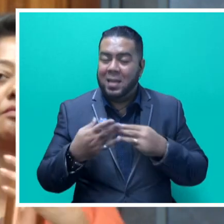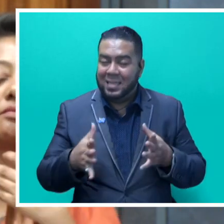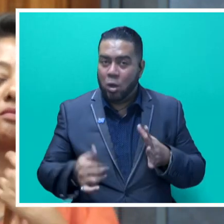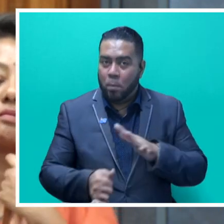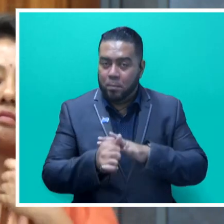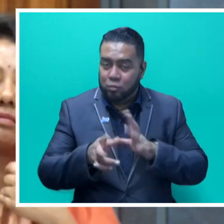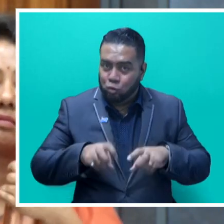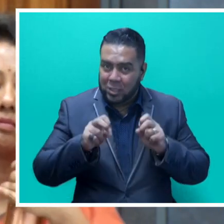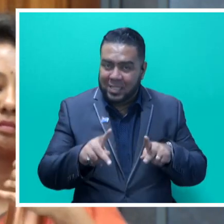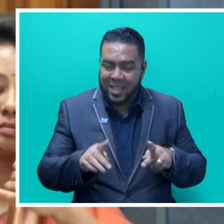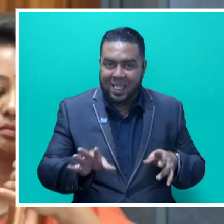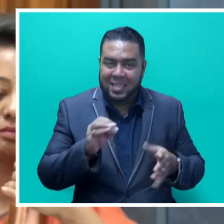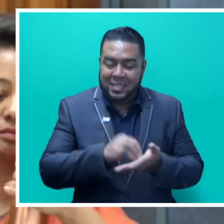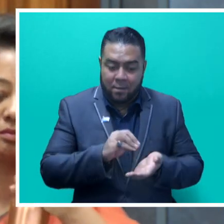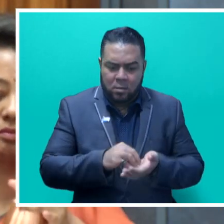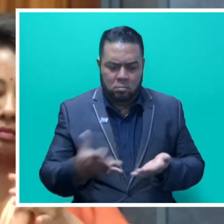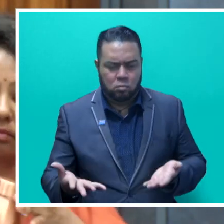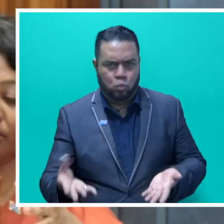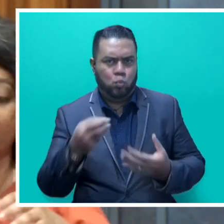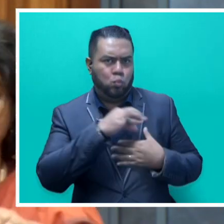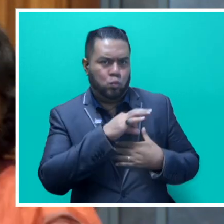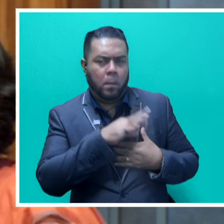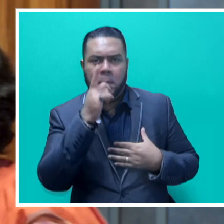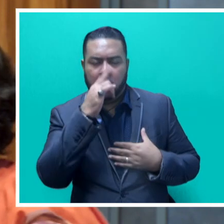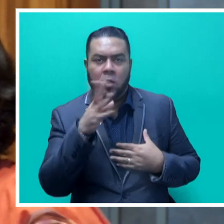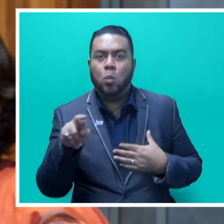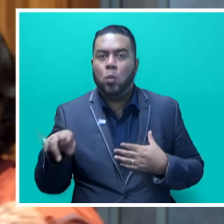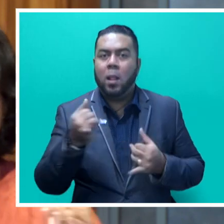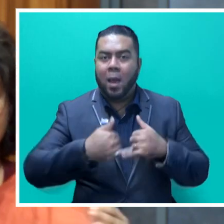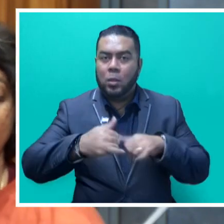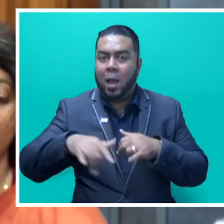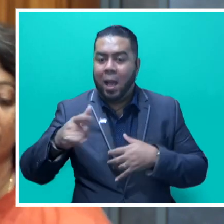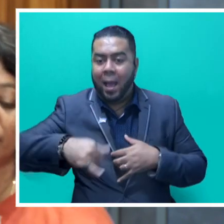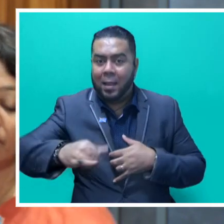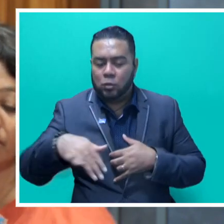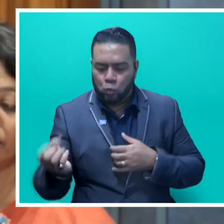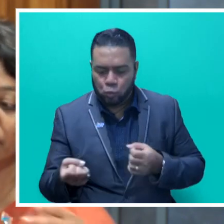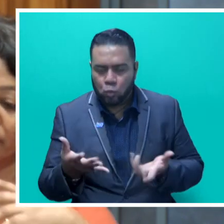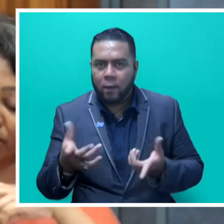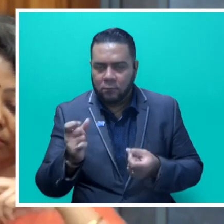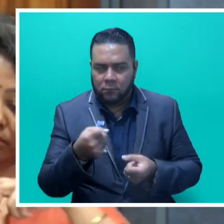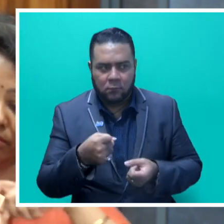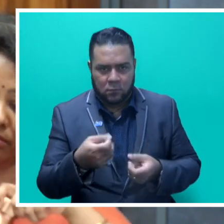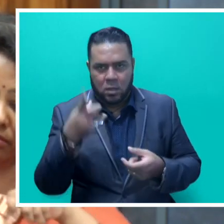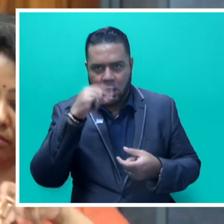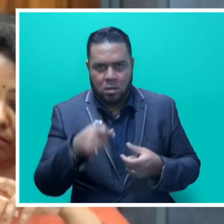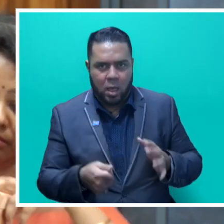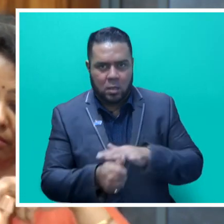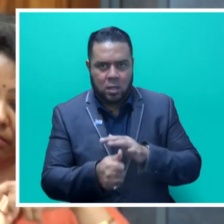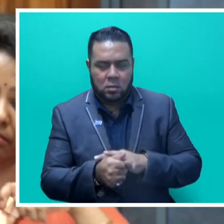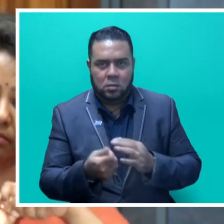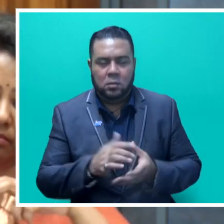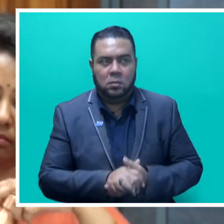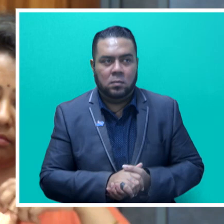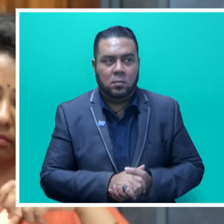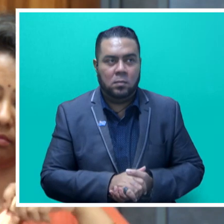and services that will enable beneficiaries in the rural areas and outer islands to exploit these opportunities. There